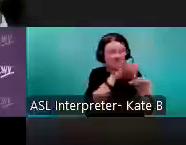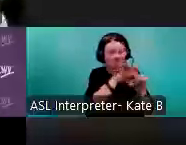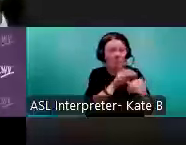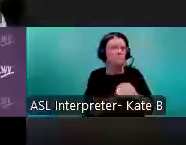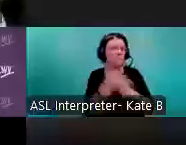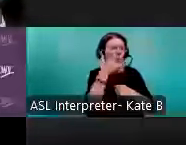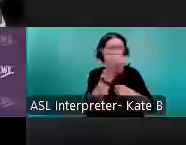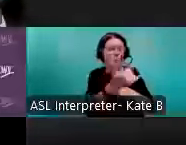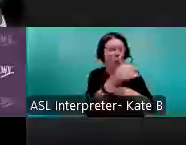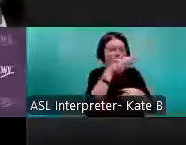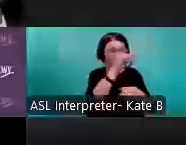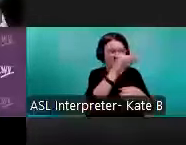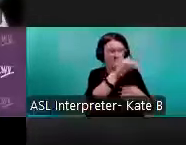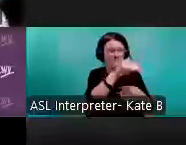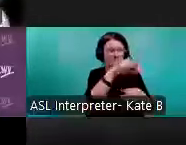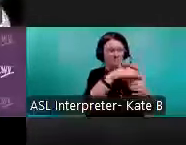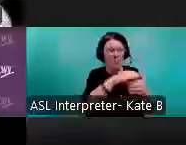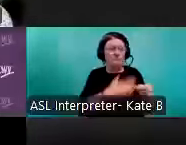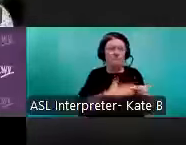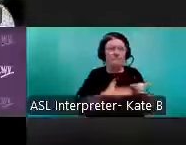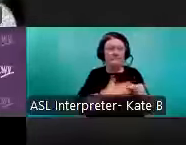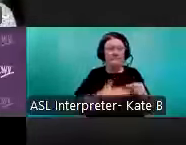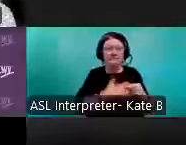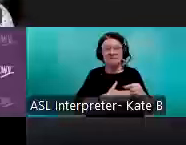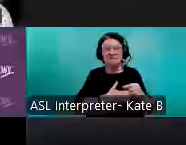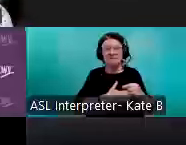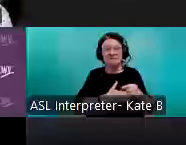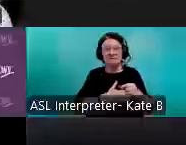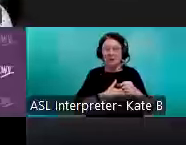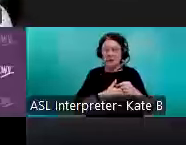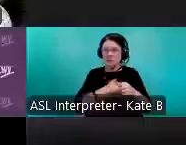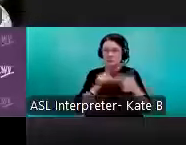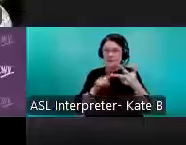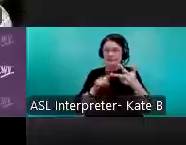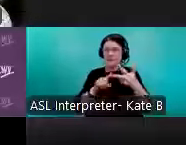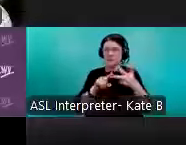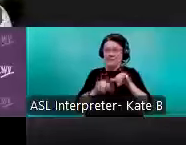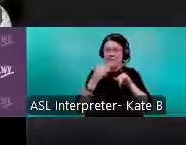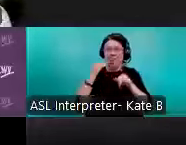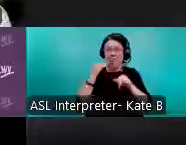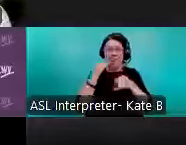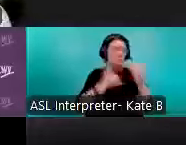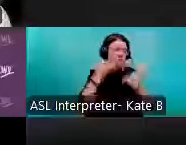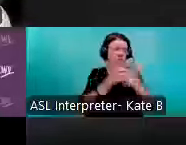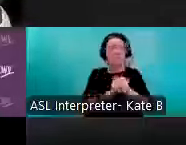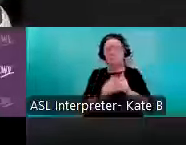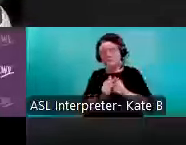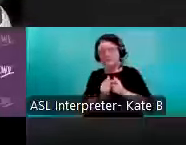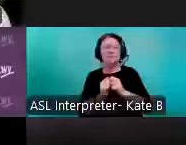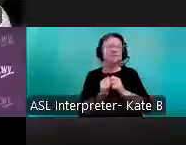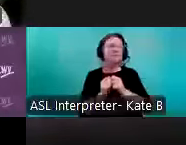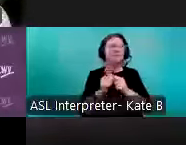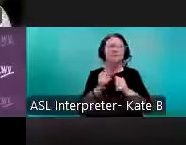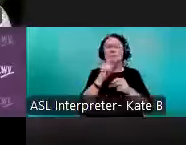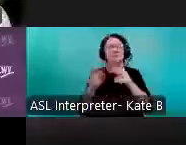direct conversations with voters, and often you don't even have to leave your home for this. This is something where you can jump on a quick Zoom, get training, get the